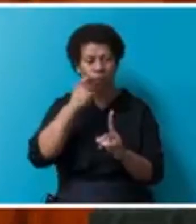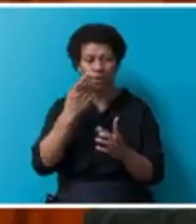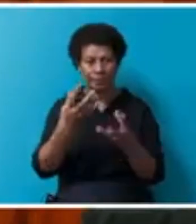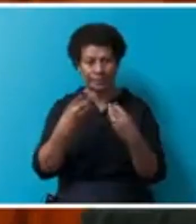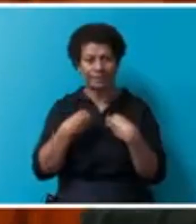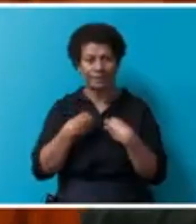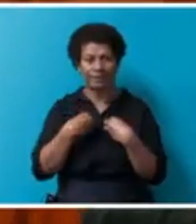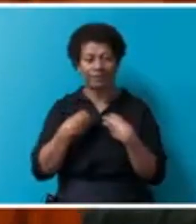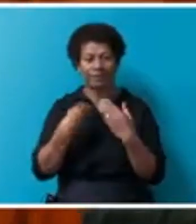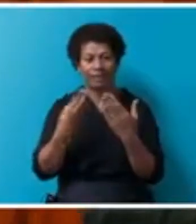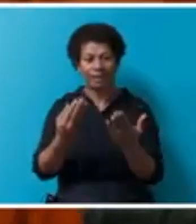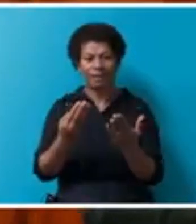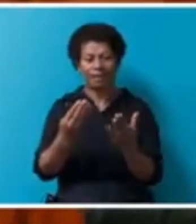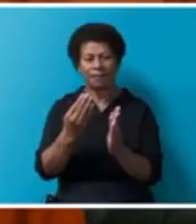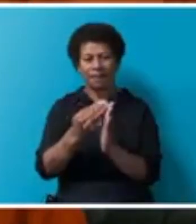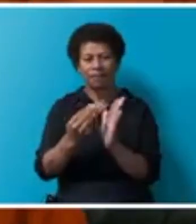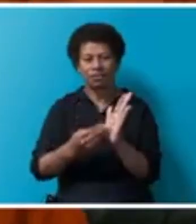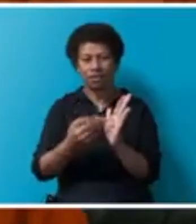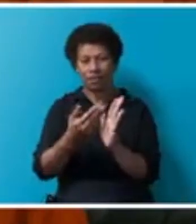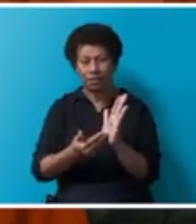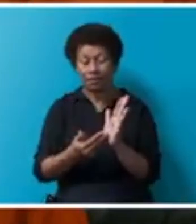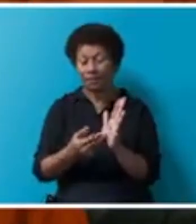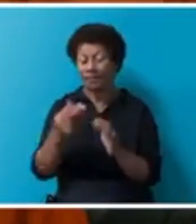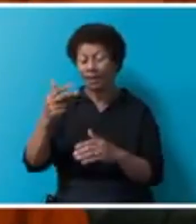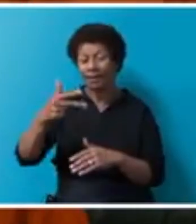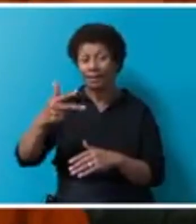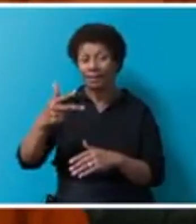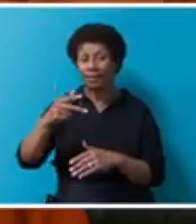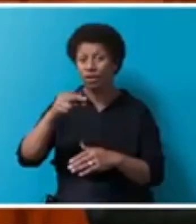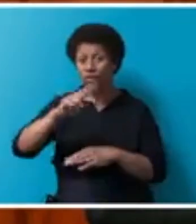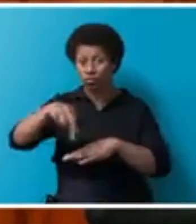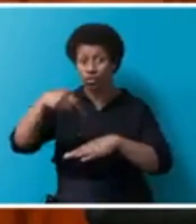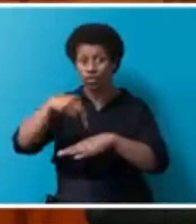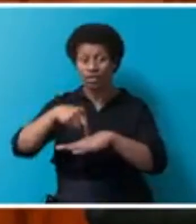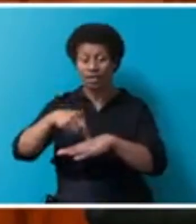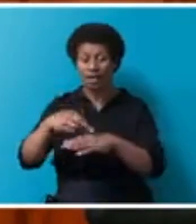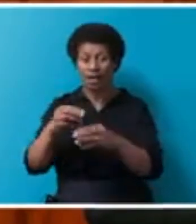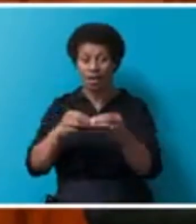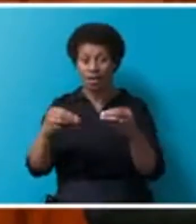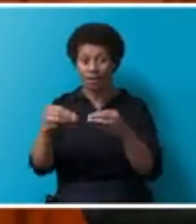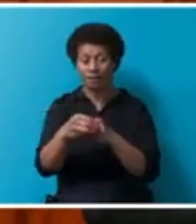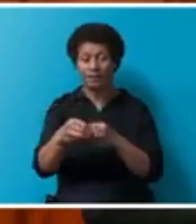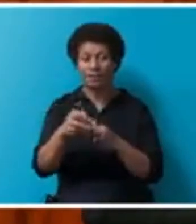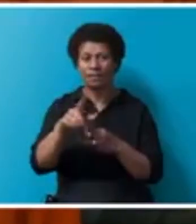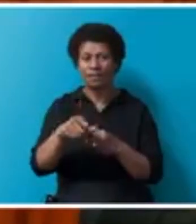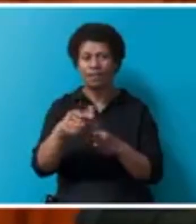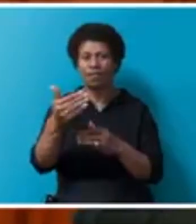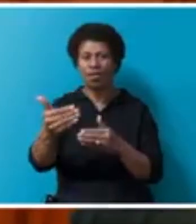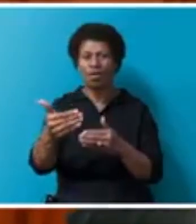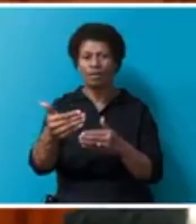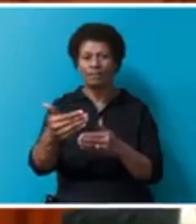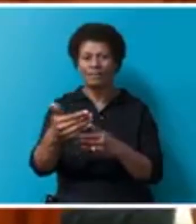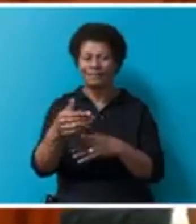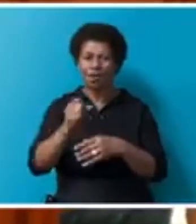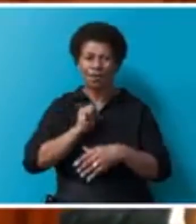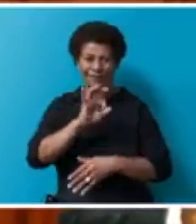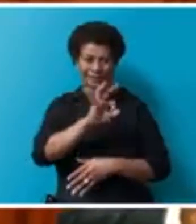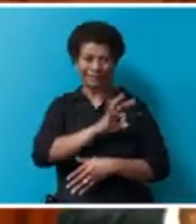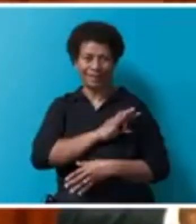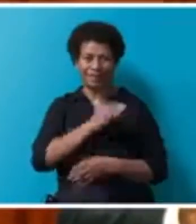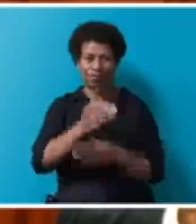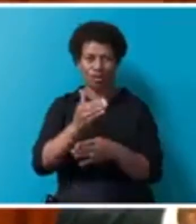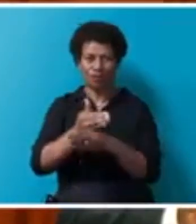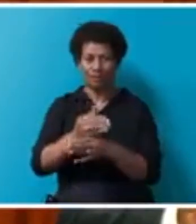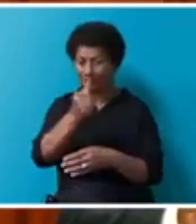budget. Additionally, 18 regional offices are planned to be strengthened, enhancing mobility for frontline staff. Through smart